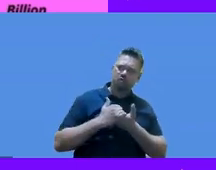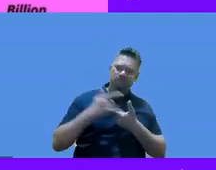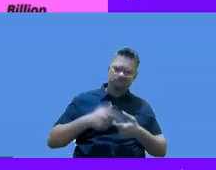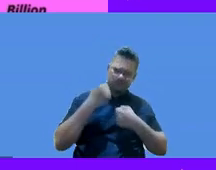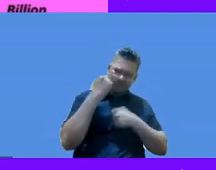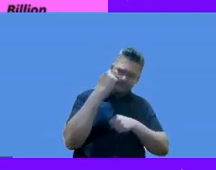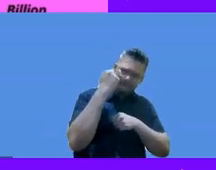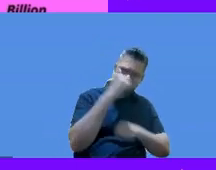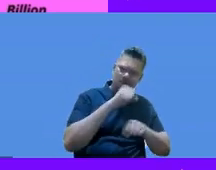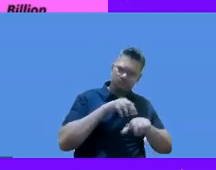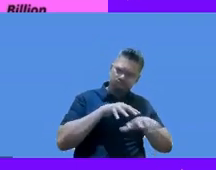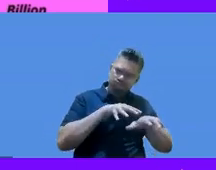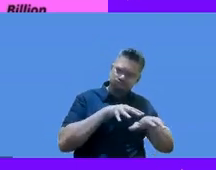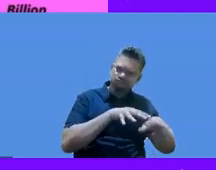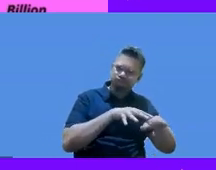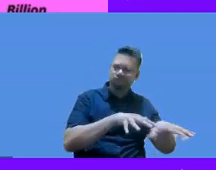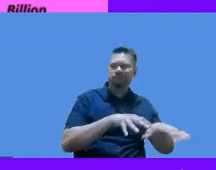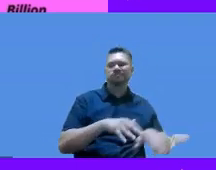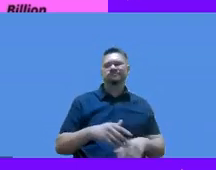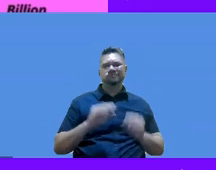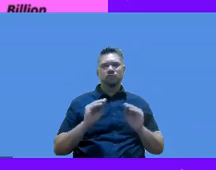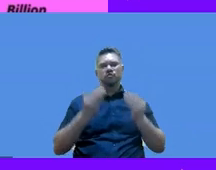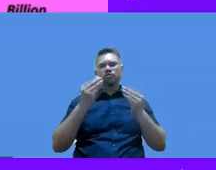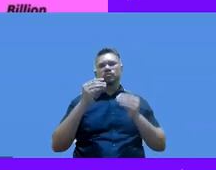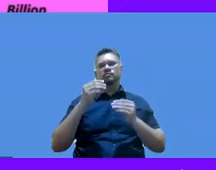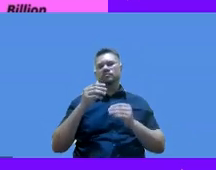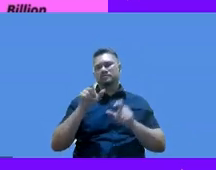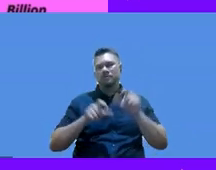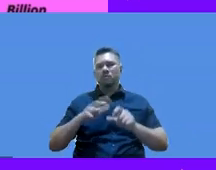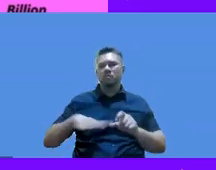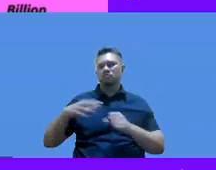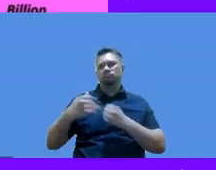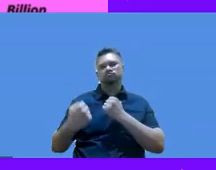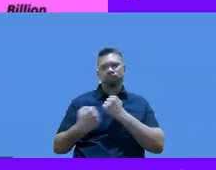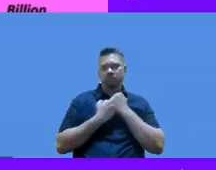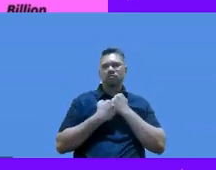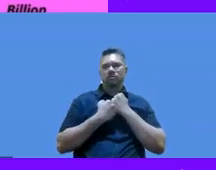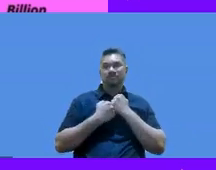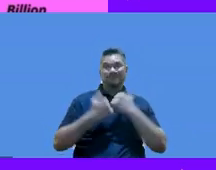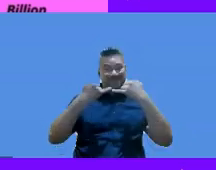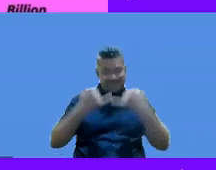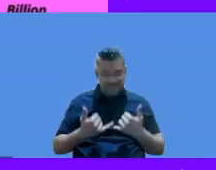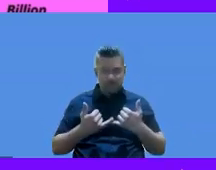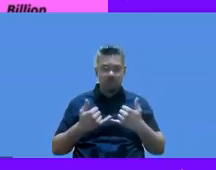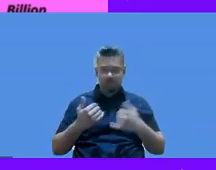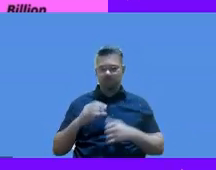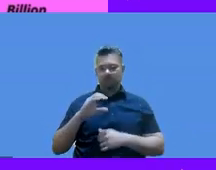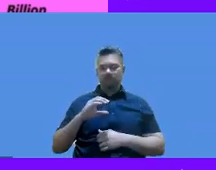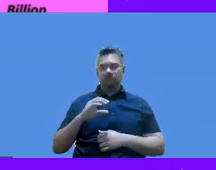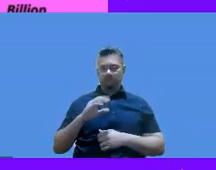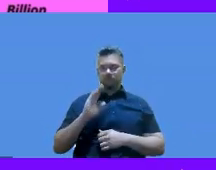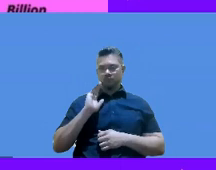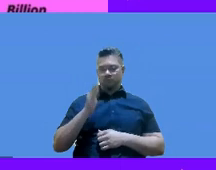for Adolescents. One of the things that we can do after this call is we will share the partner engagement kit with you, which